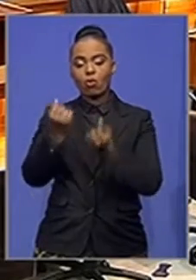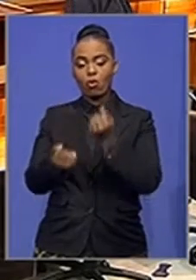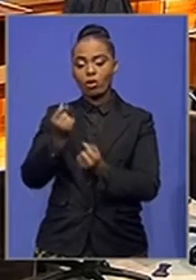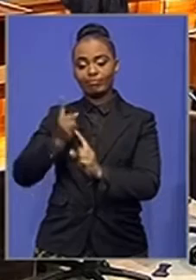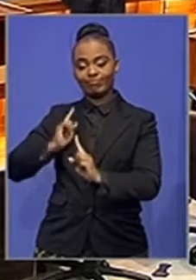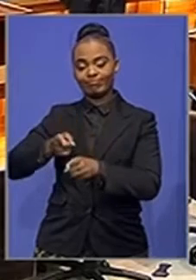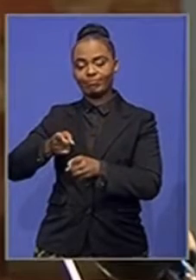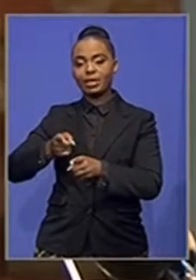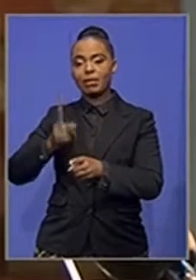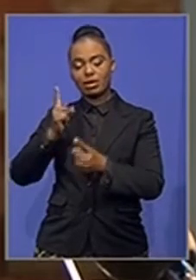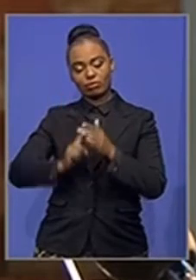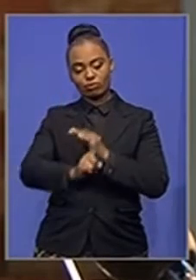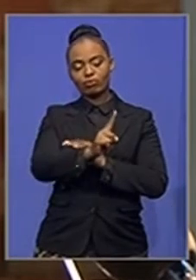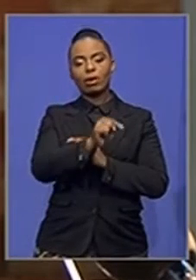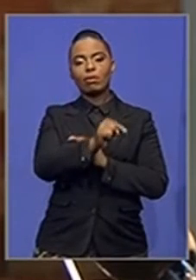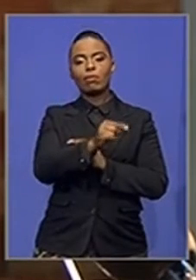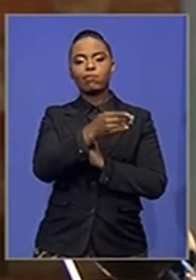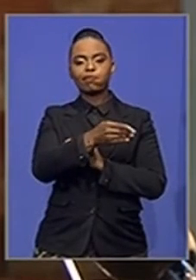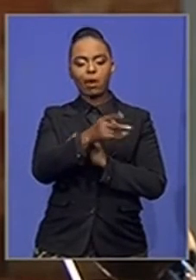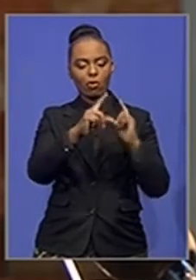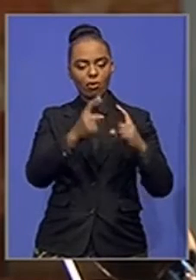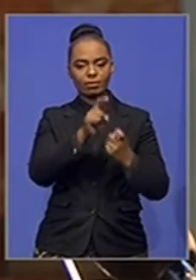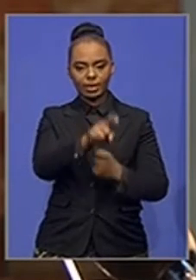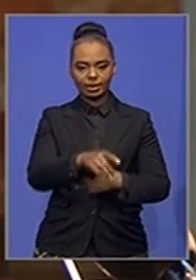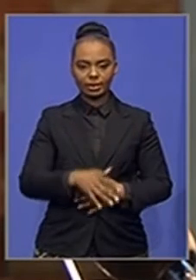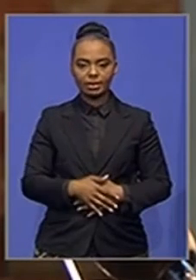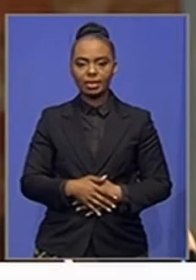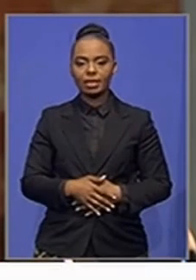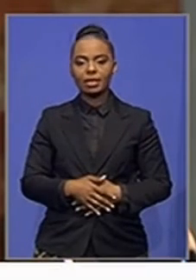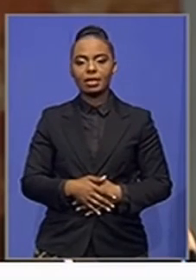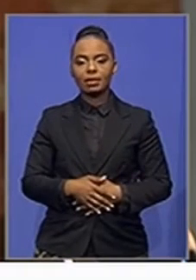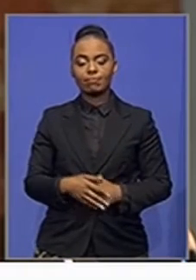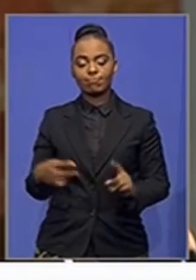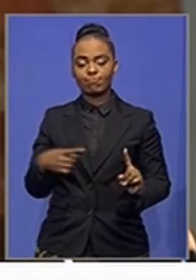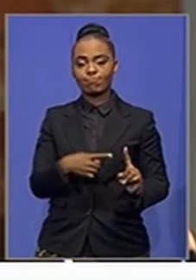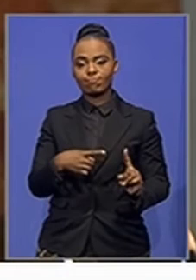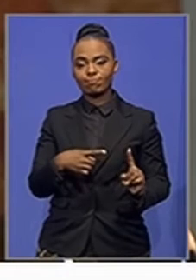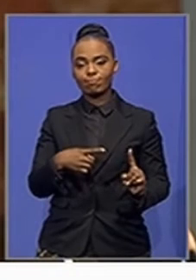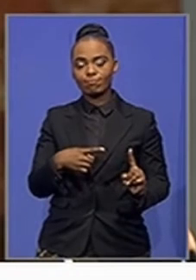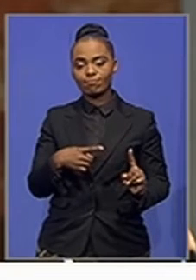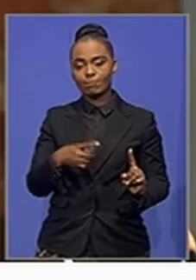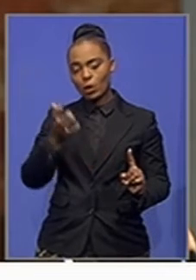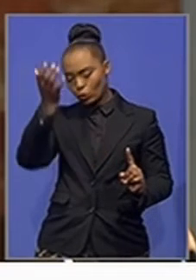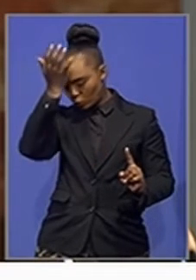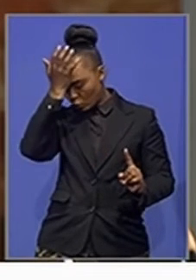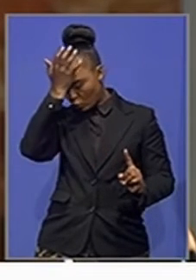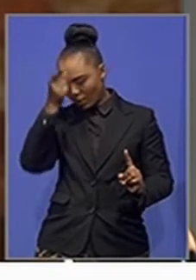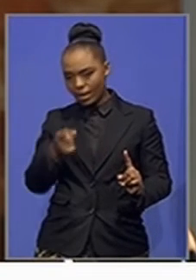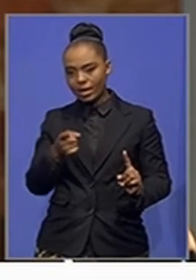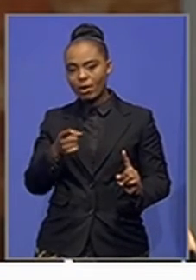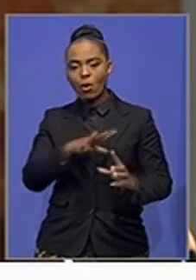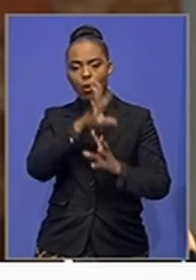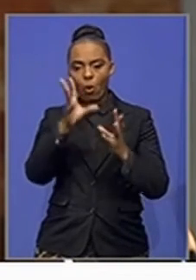ya Gazondo. Mr. Jacob Zuma is ordered to obey all summonses